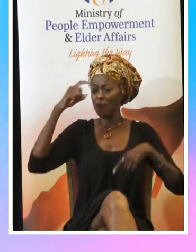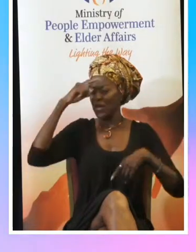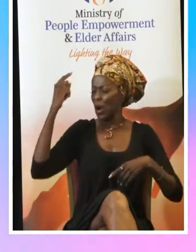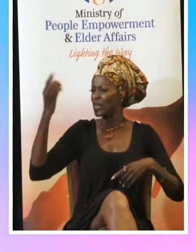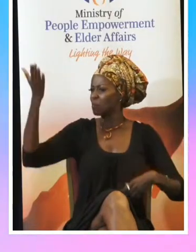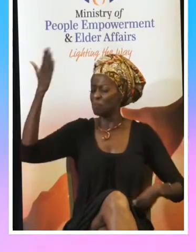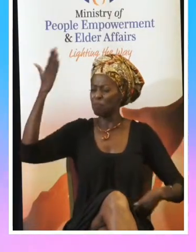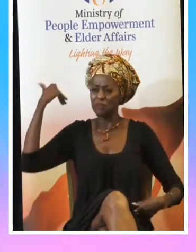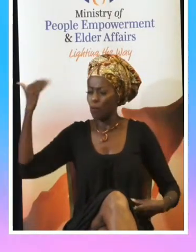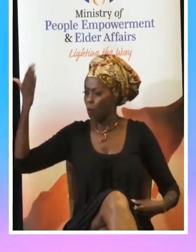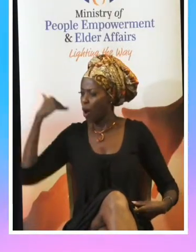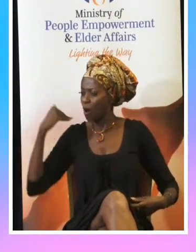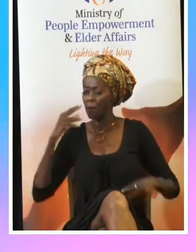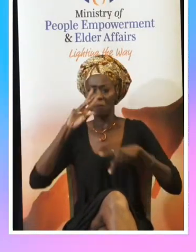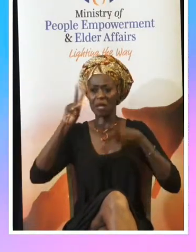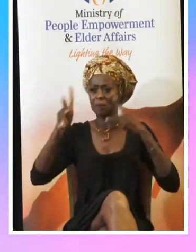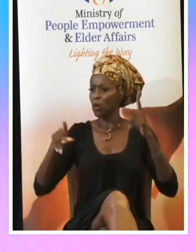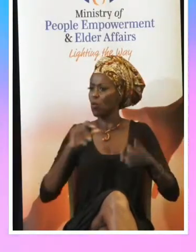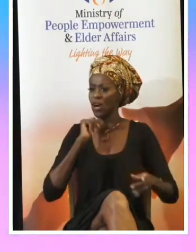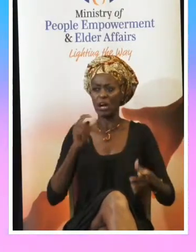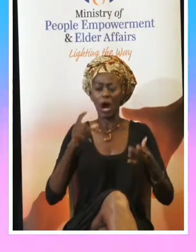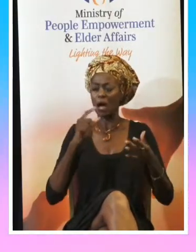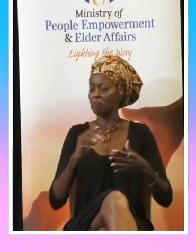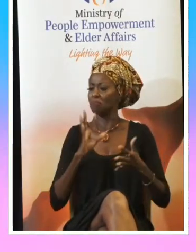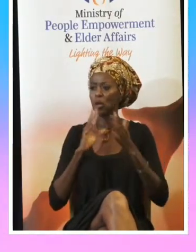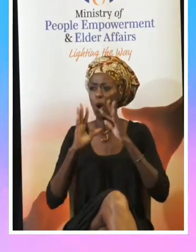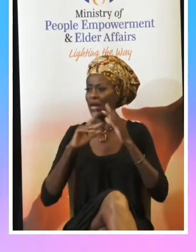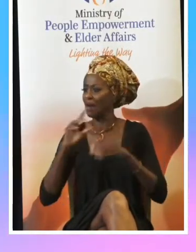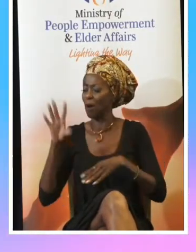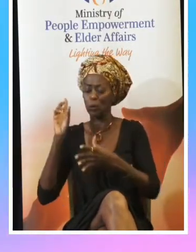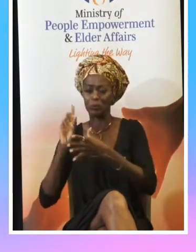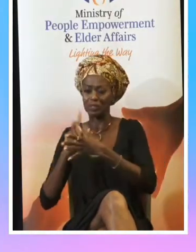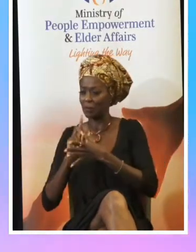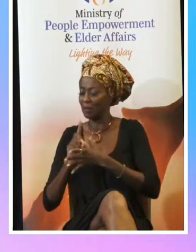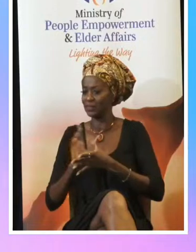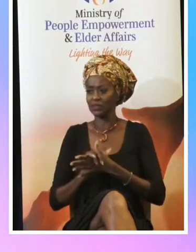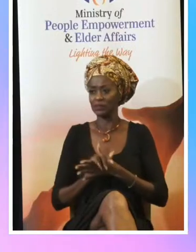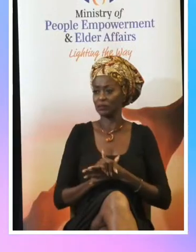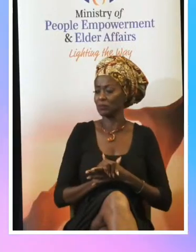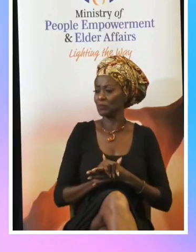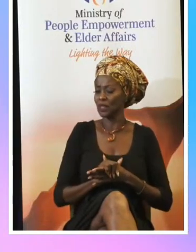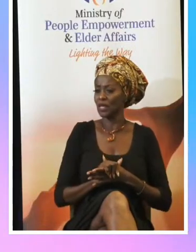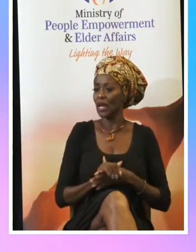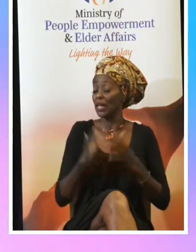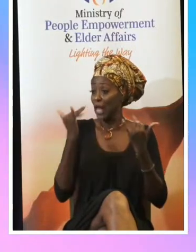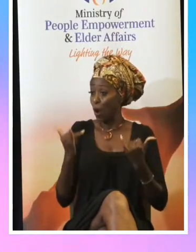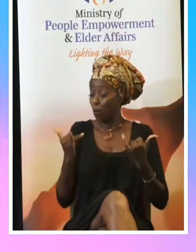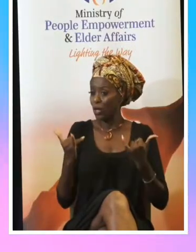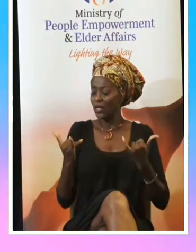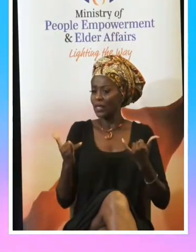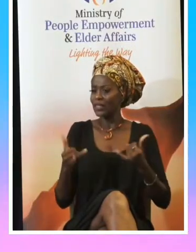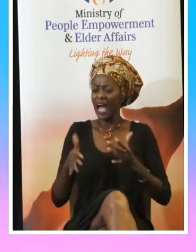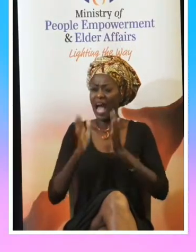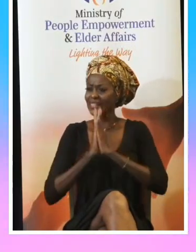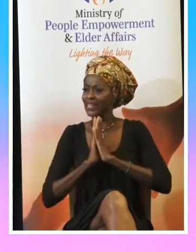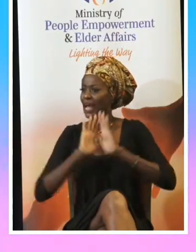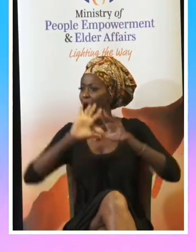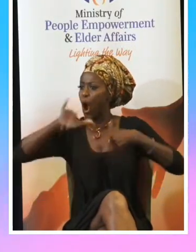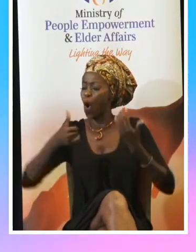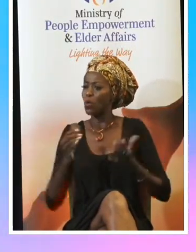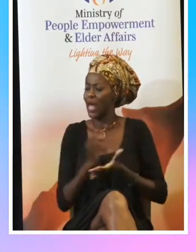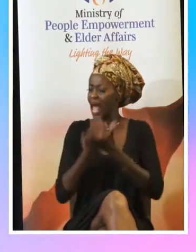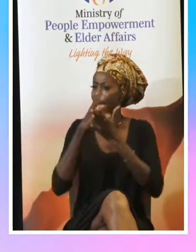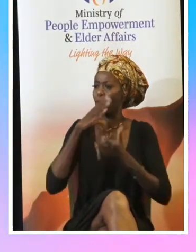way for a very long time. Hearing people talking about what we should do for the elderly population, seniors, I'm